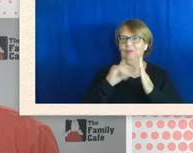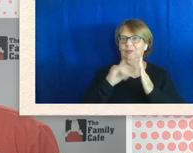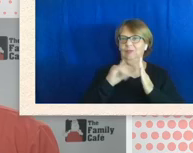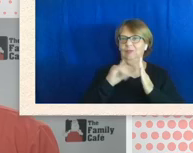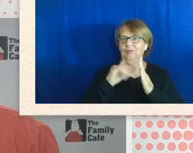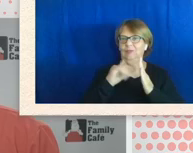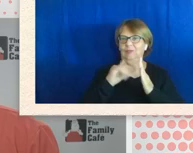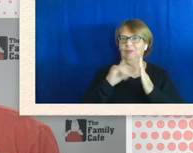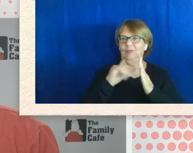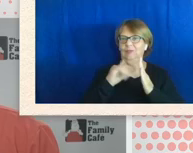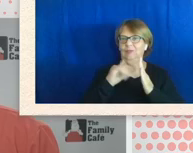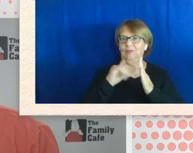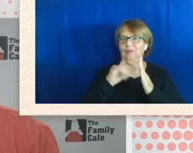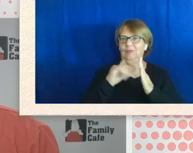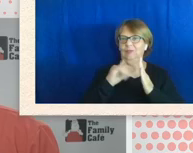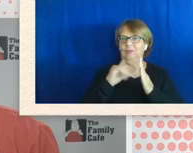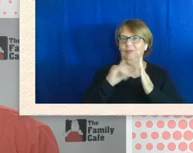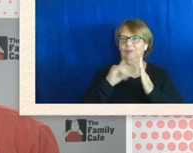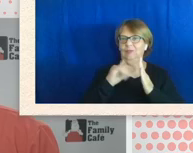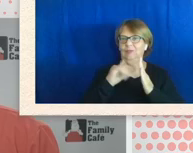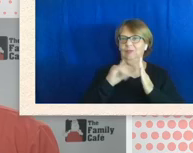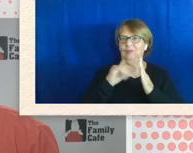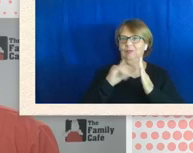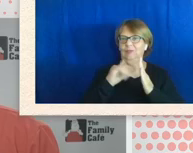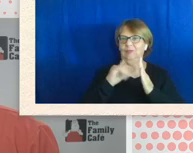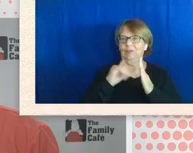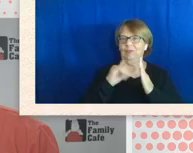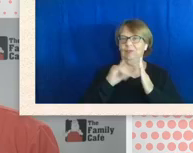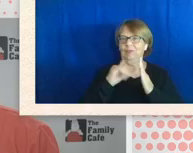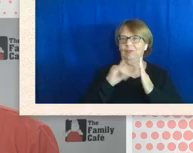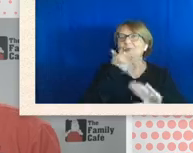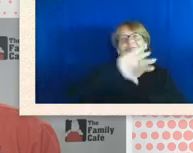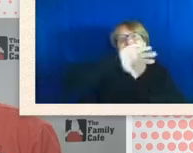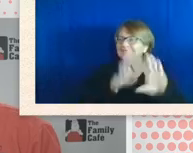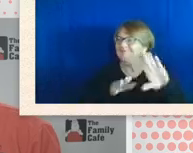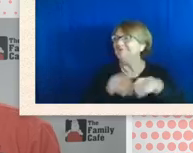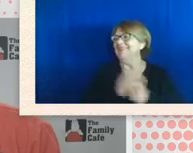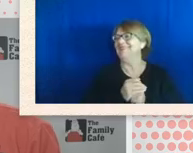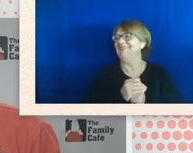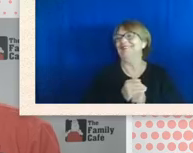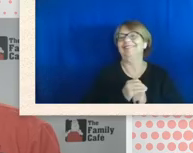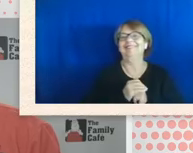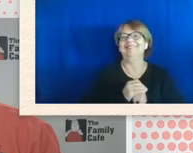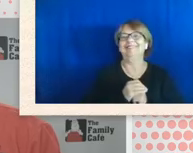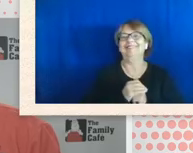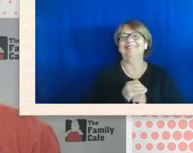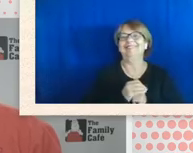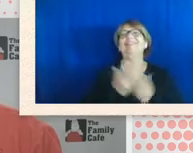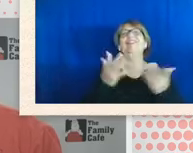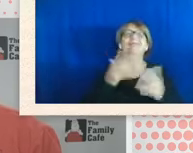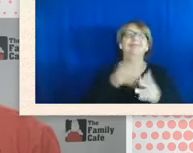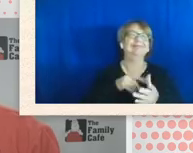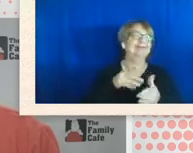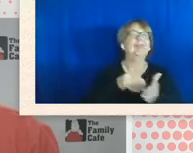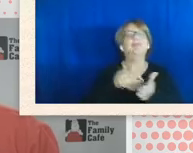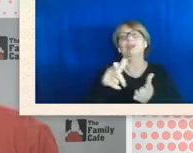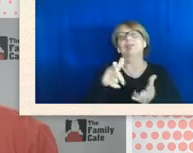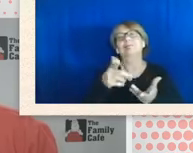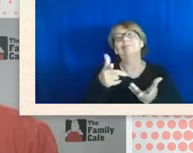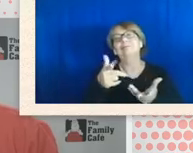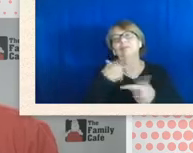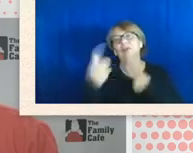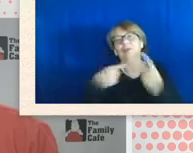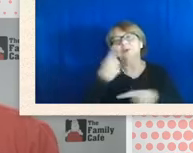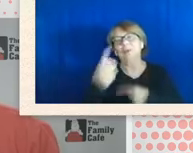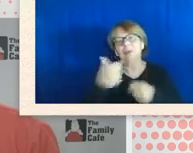complete that. Was that upside down? It was, wasn't it? It looks like this. I understand. The amount of times you've told them this, they do get it by now. Tell them every time. You got it. Yeah. You